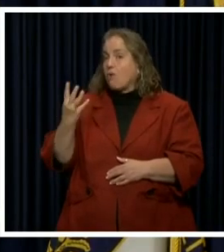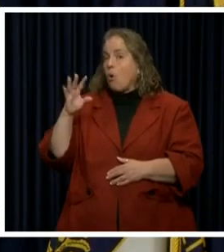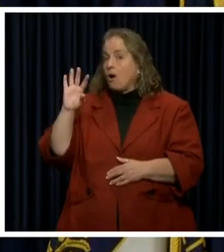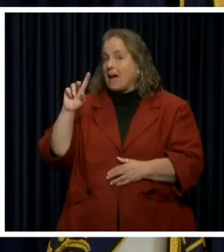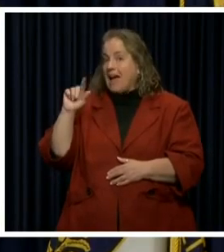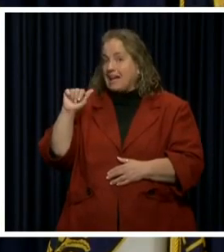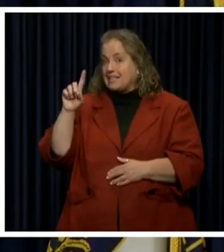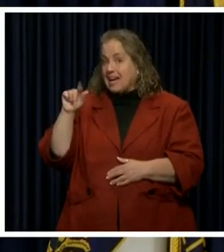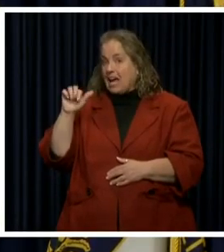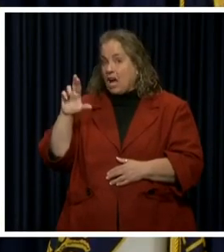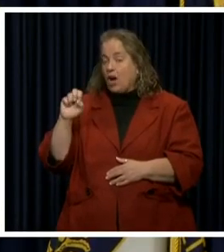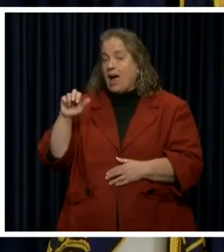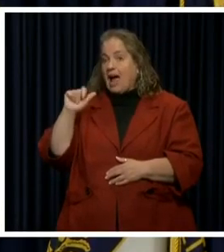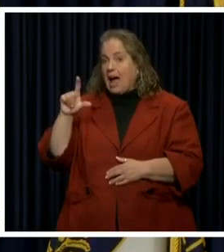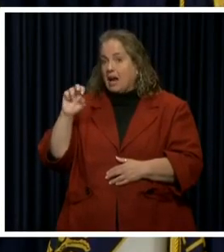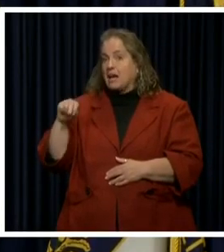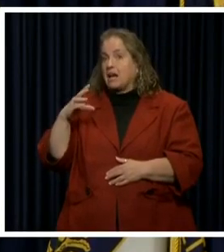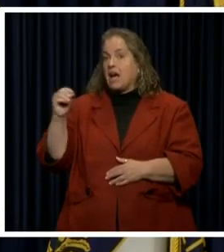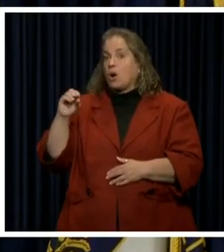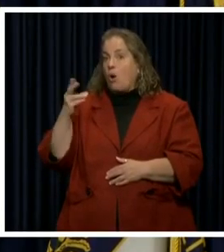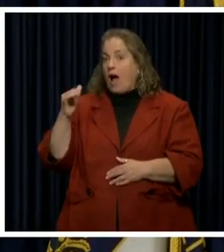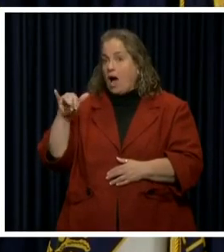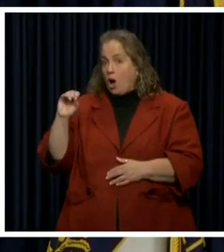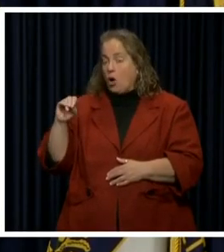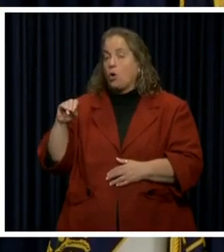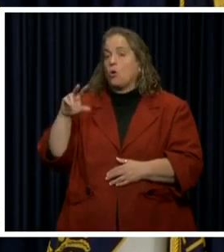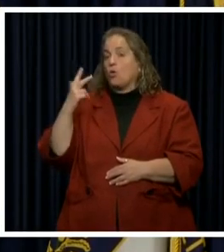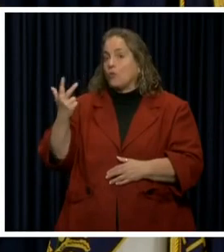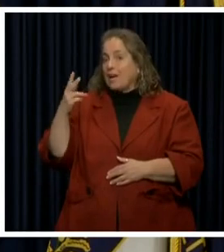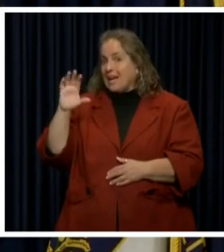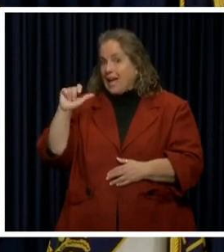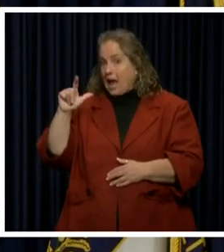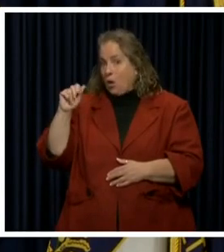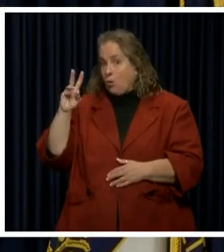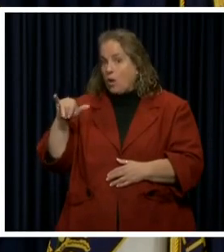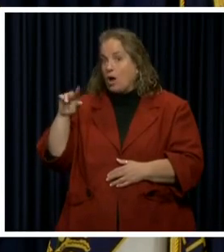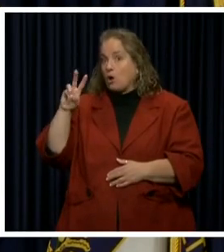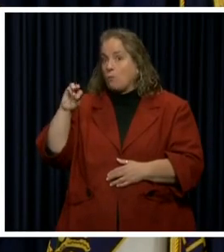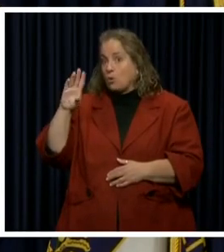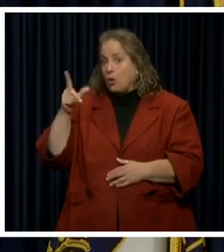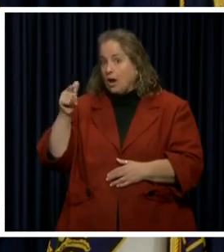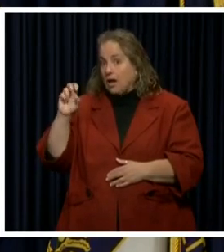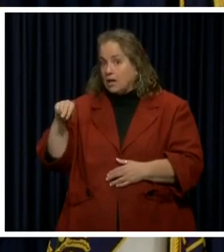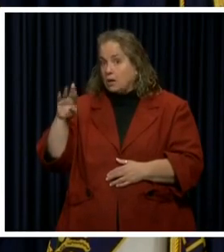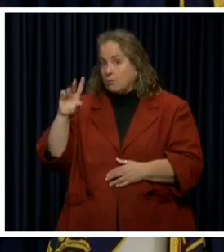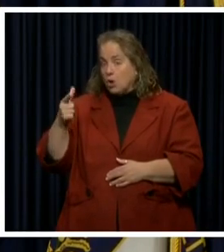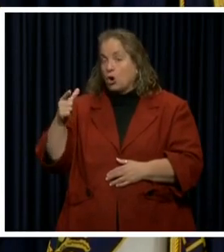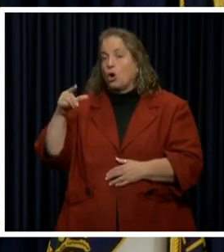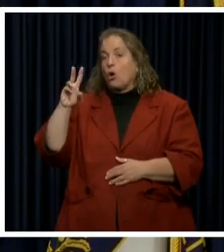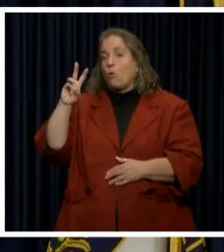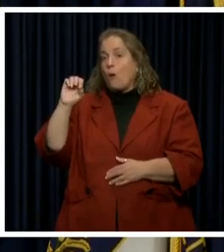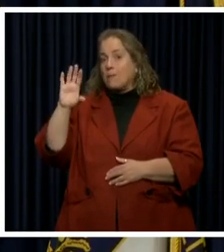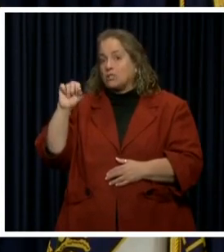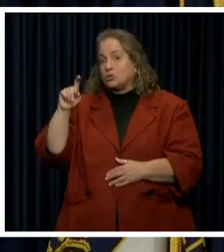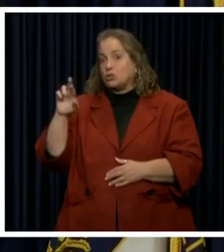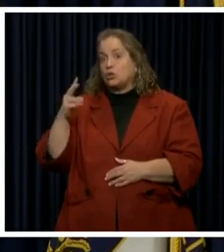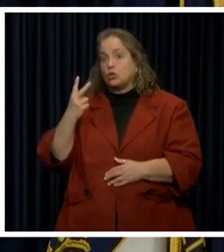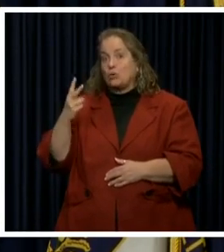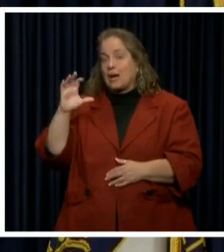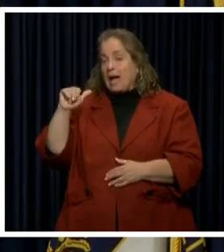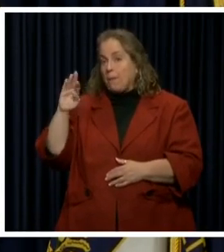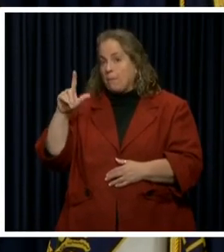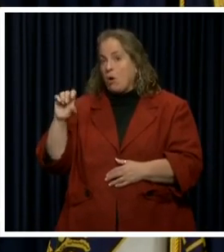from Adair, Allen, and Ohio, 3 from Callaway, Muhlenberg, and Webster, 2 from Campbell,